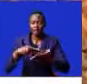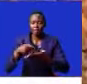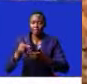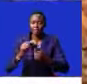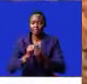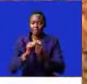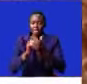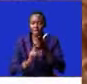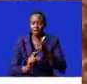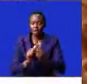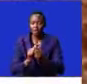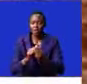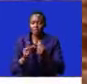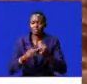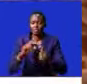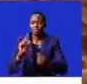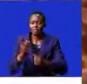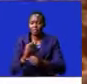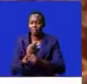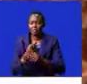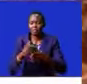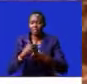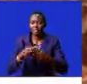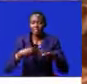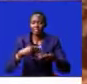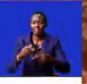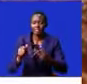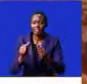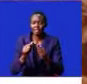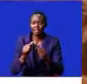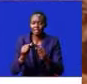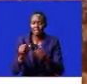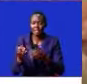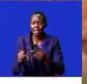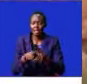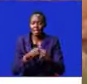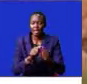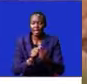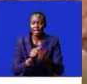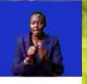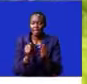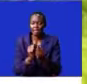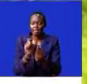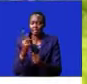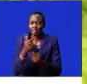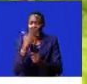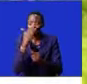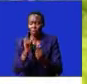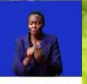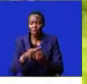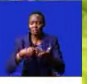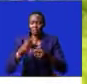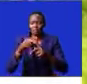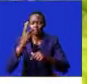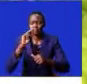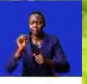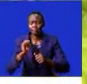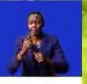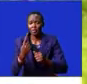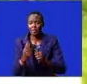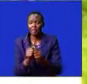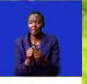low as 7,000 and they go and sell it as much as 10,000, why do we still compel to sell to them?